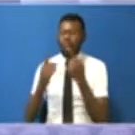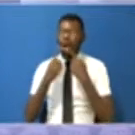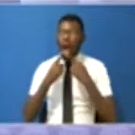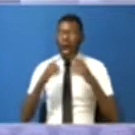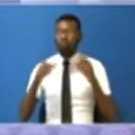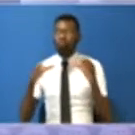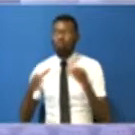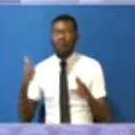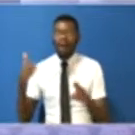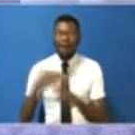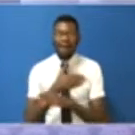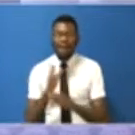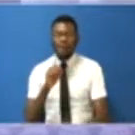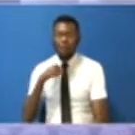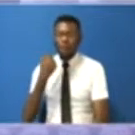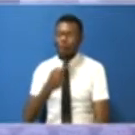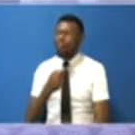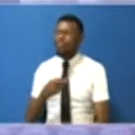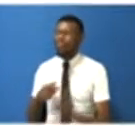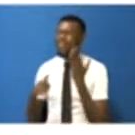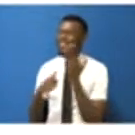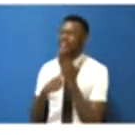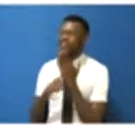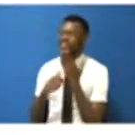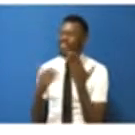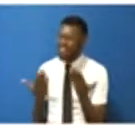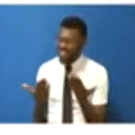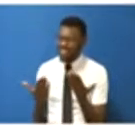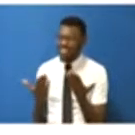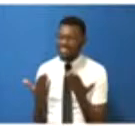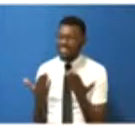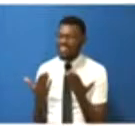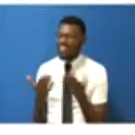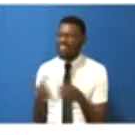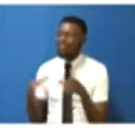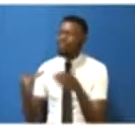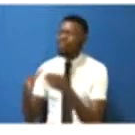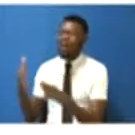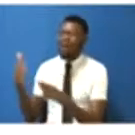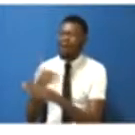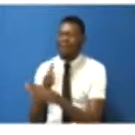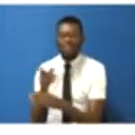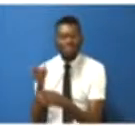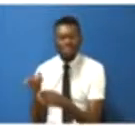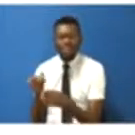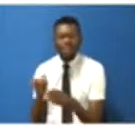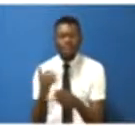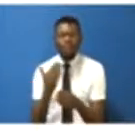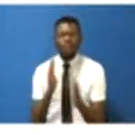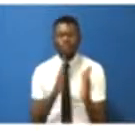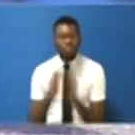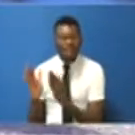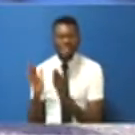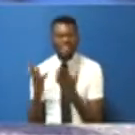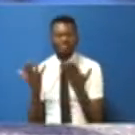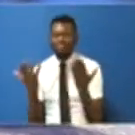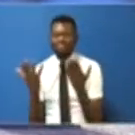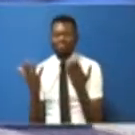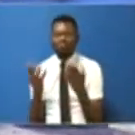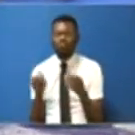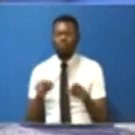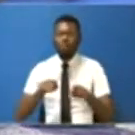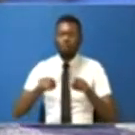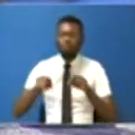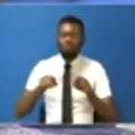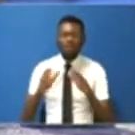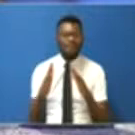can also name them whatever name you used to allude to them how are you going to deal with those listen the first thing you must